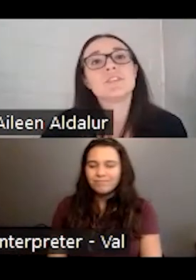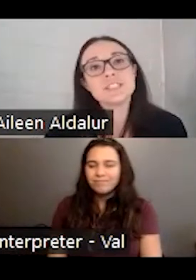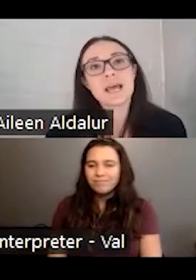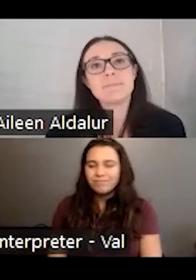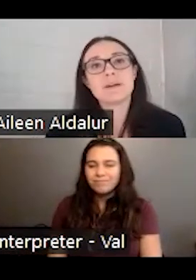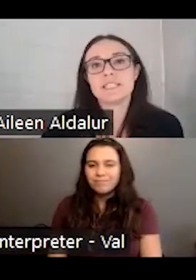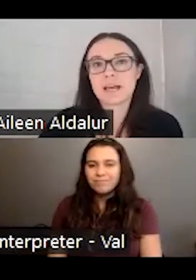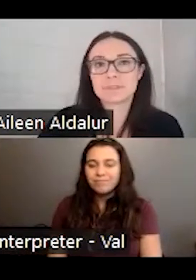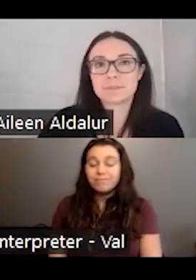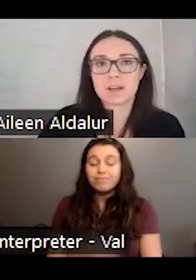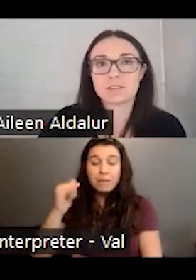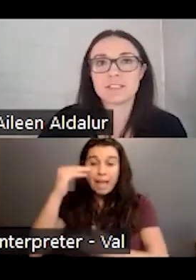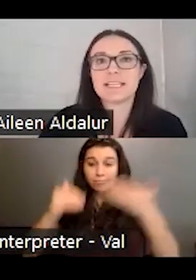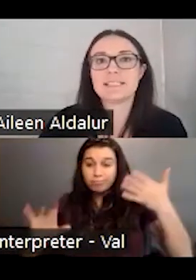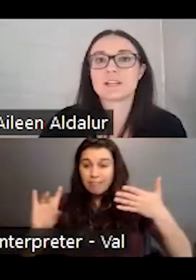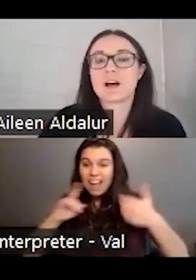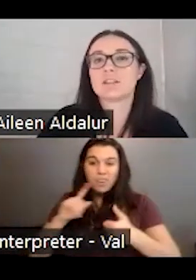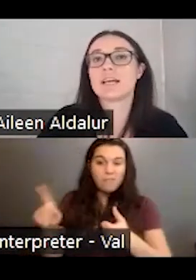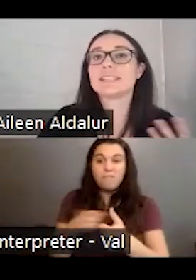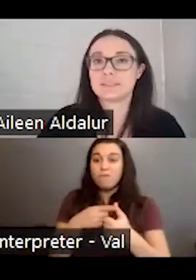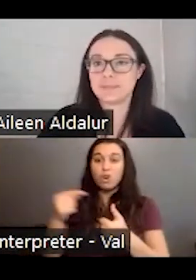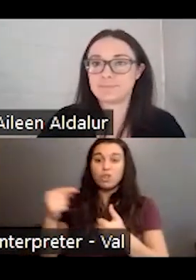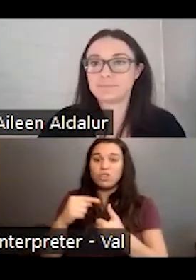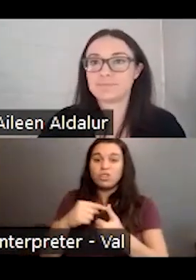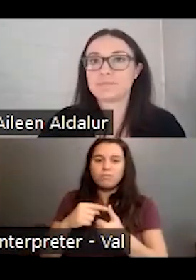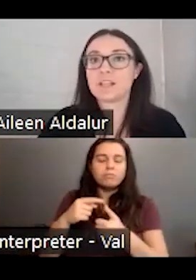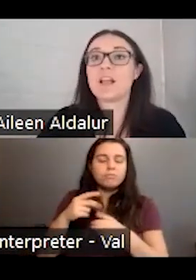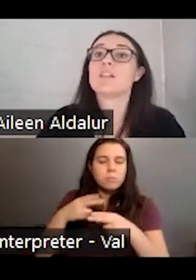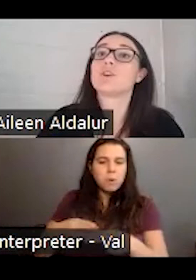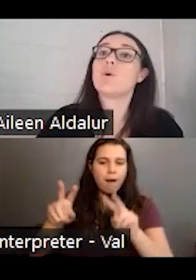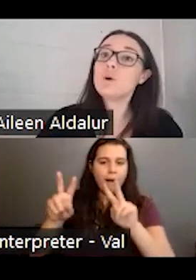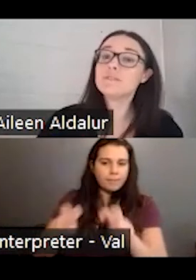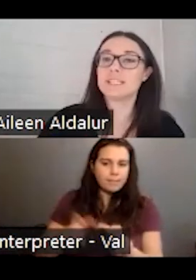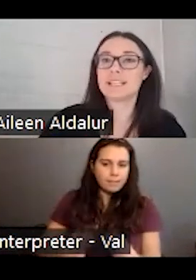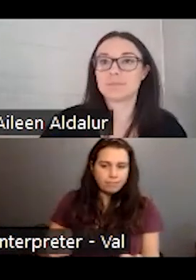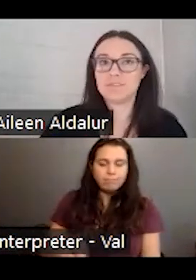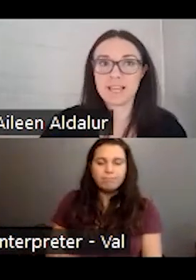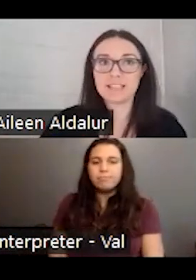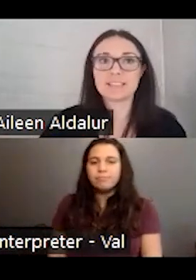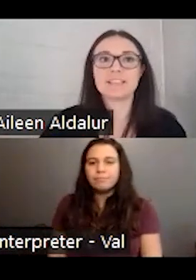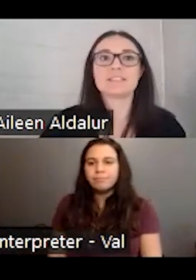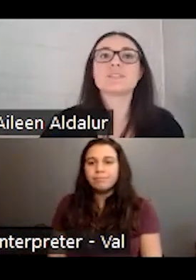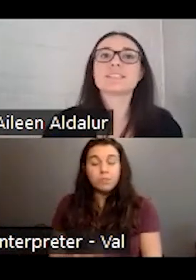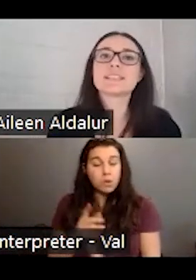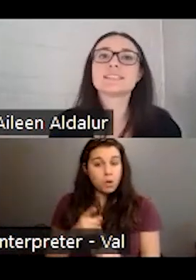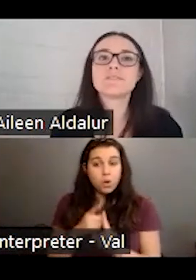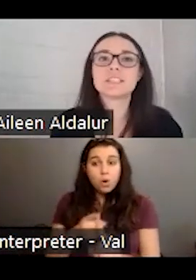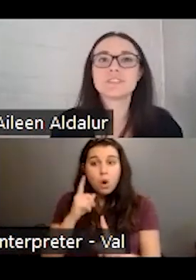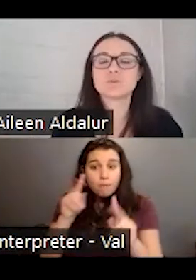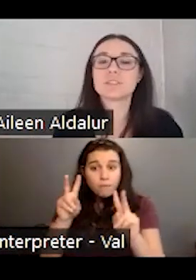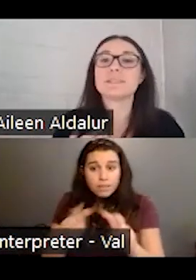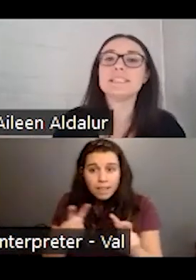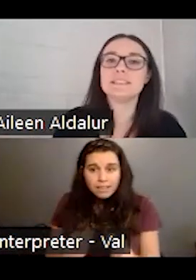So the first step of the adaptive model is called assessment. The goal of the assessment phase is to assess